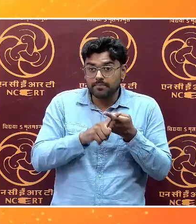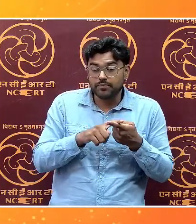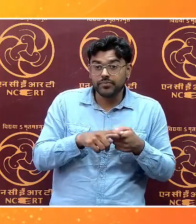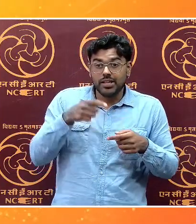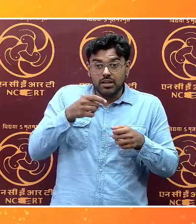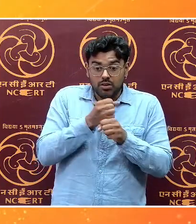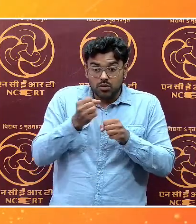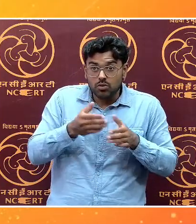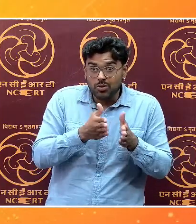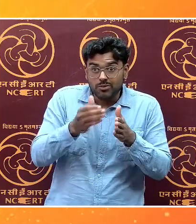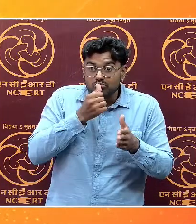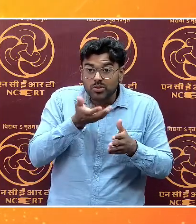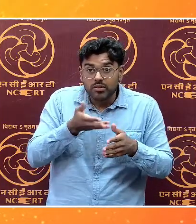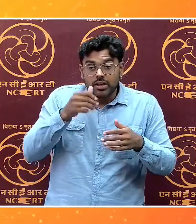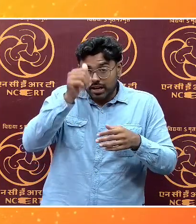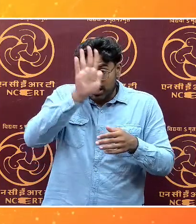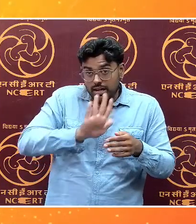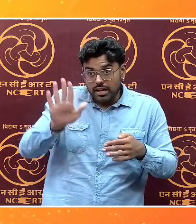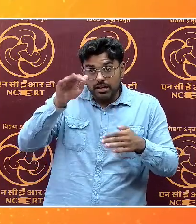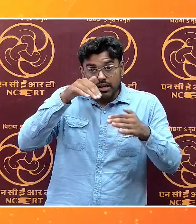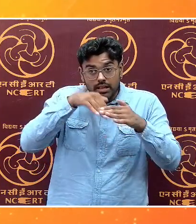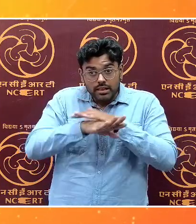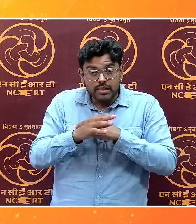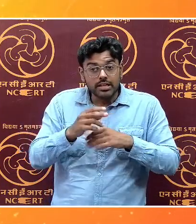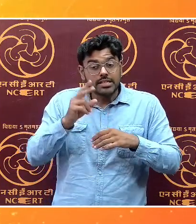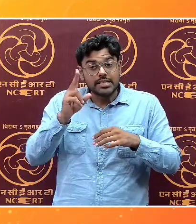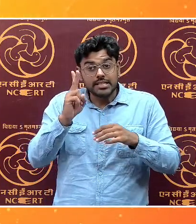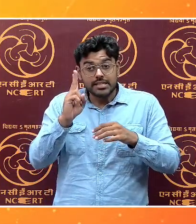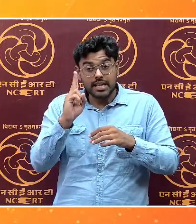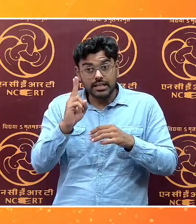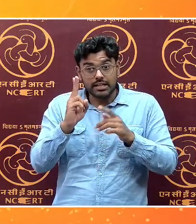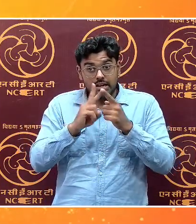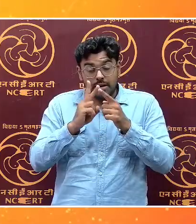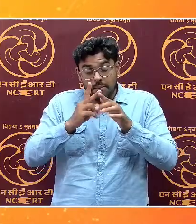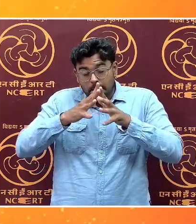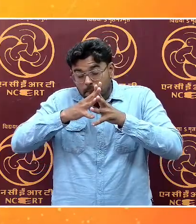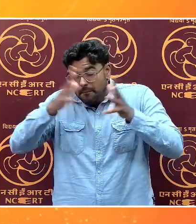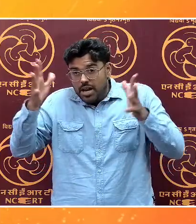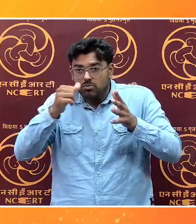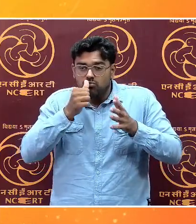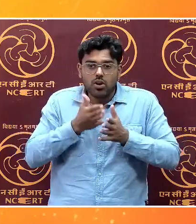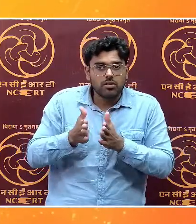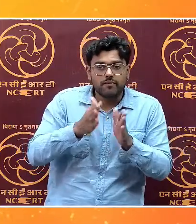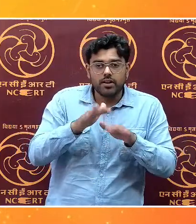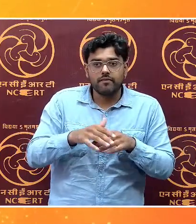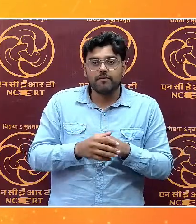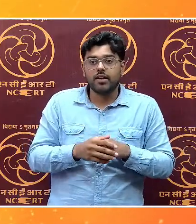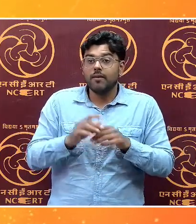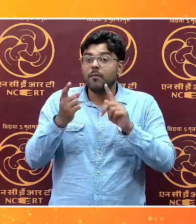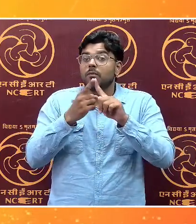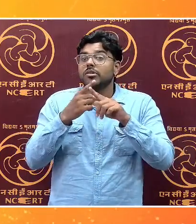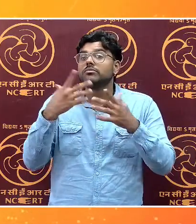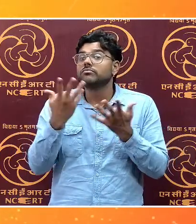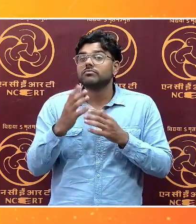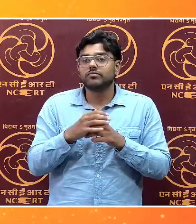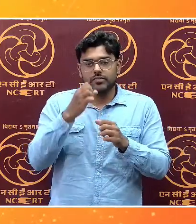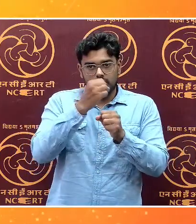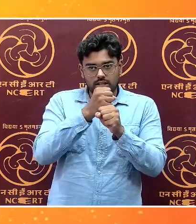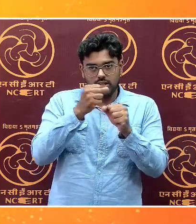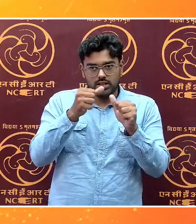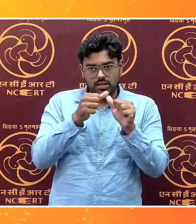second largest river in India after river Ganga. So these important things you must be knowing